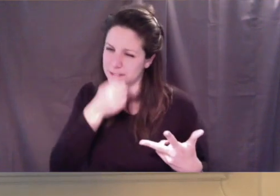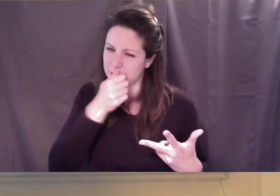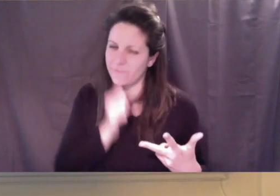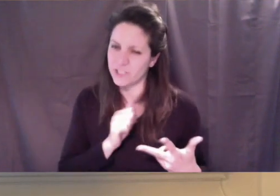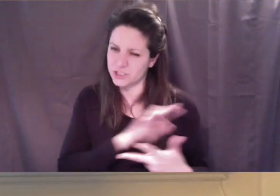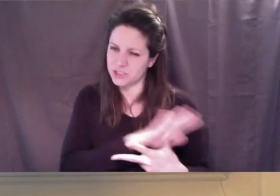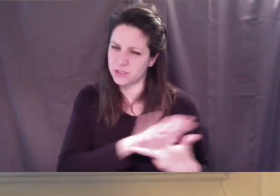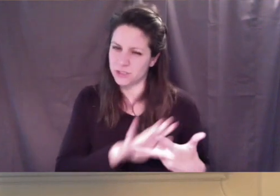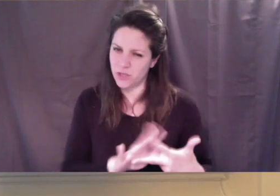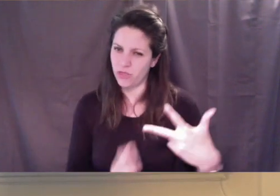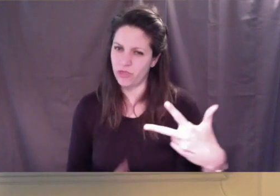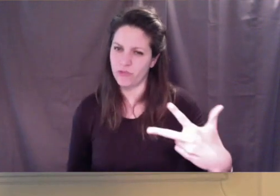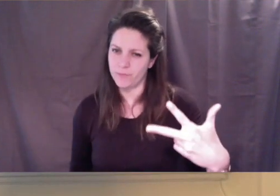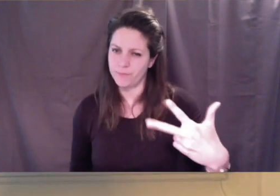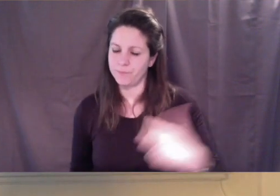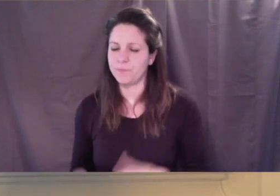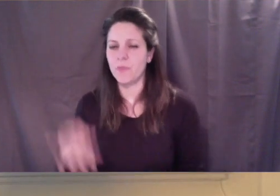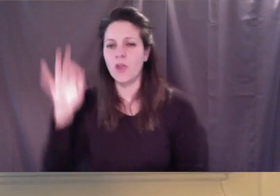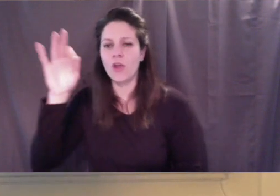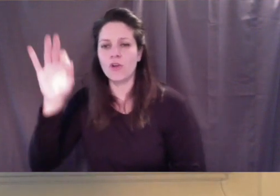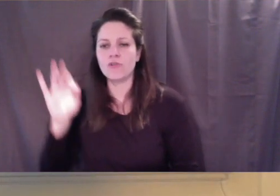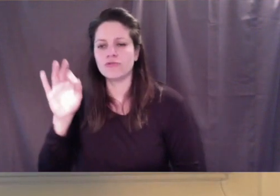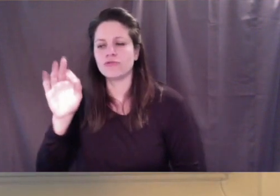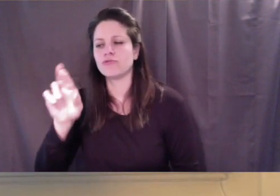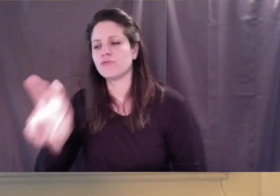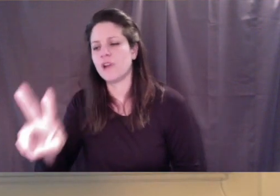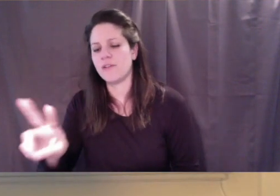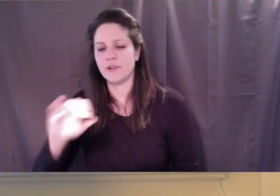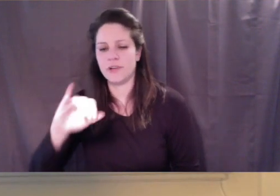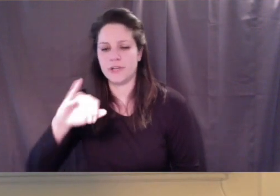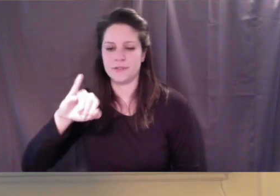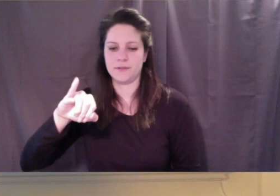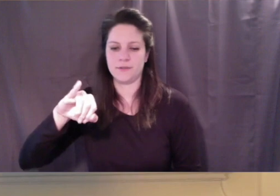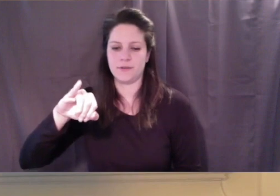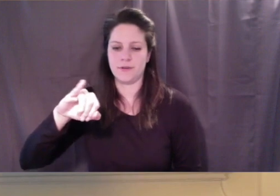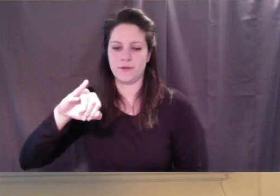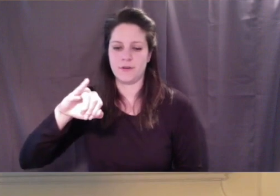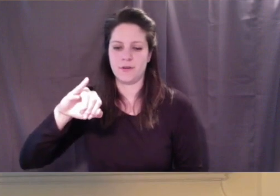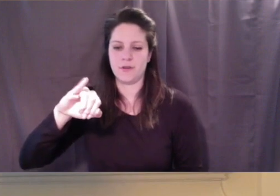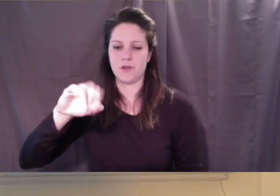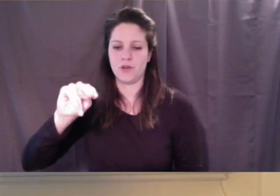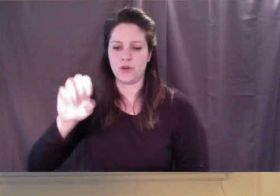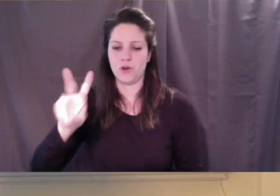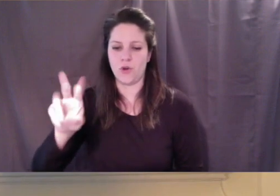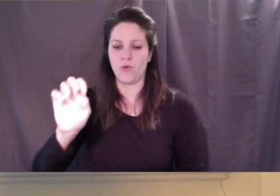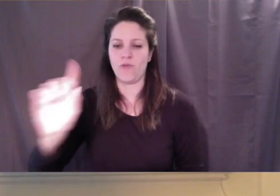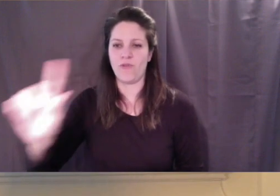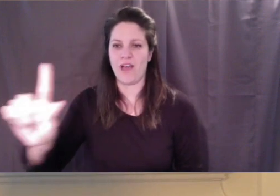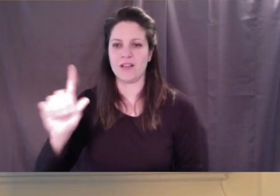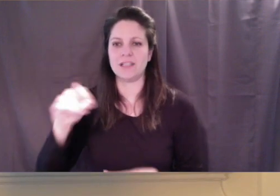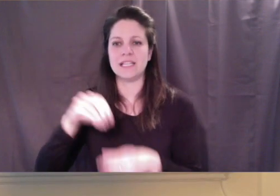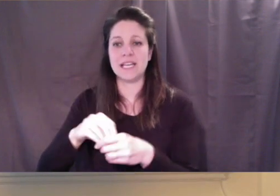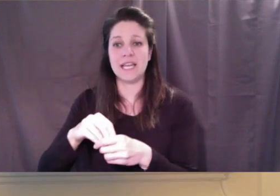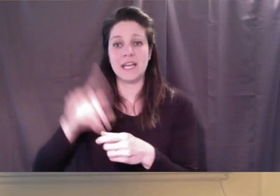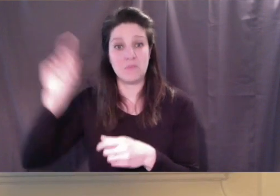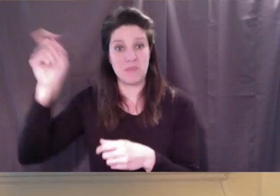something. My colleague, the Reverend Travis Norvell, is the pastor of Judson Memorial Baptist in Minneapolis. And he has